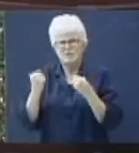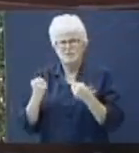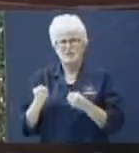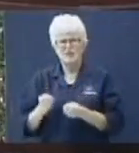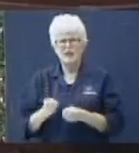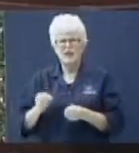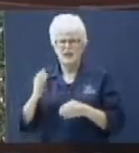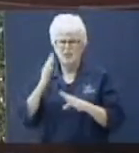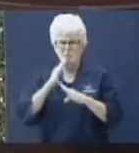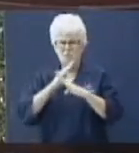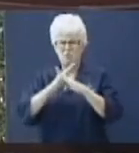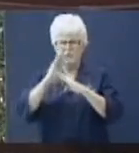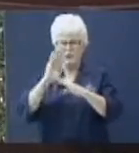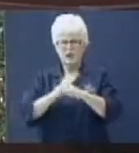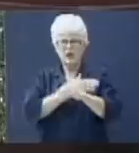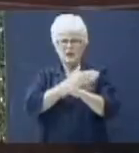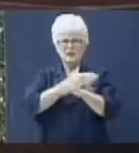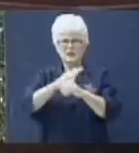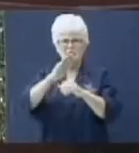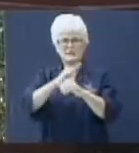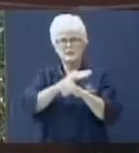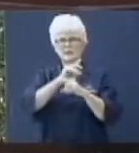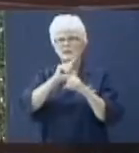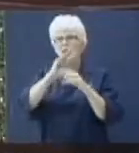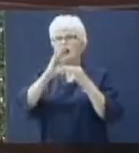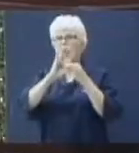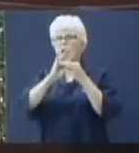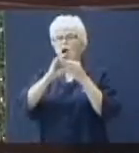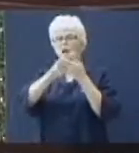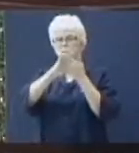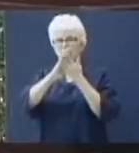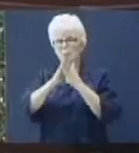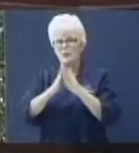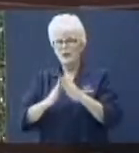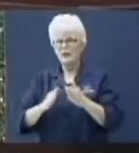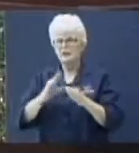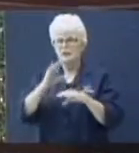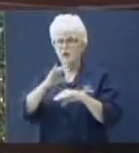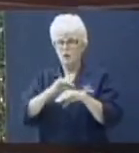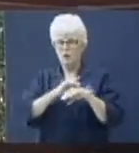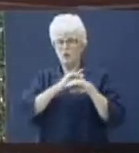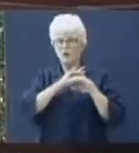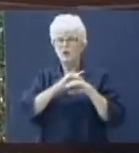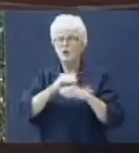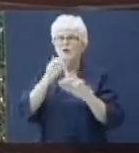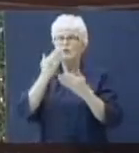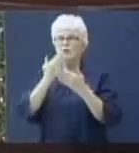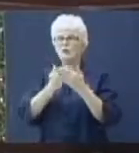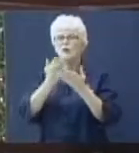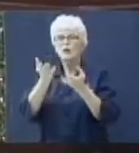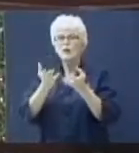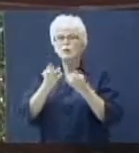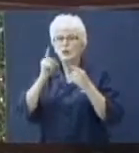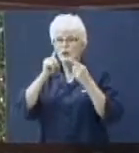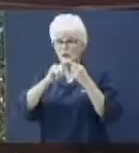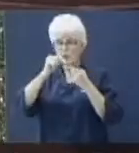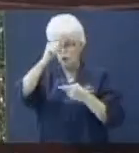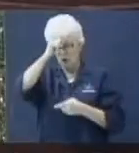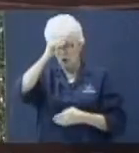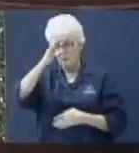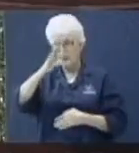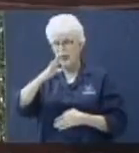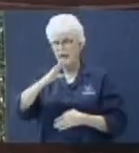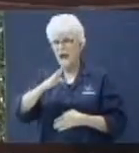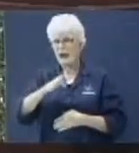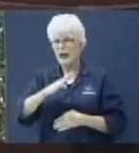the song, a peace on earth, goodwill to